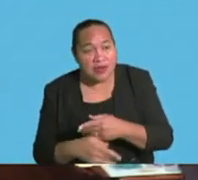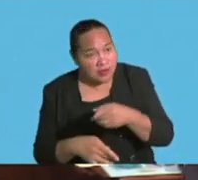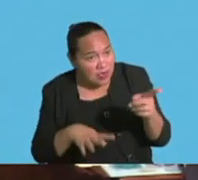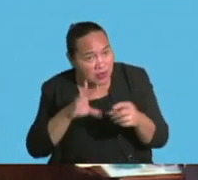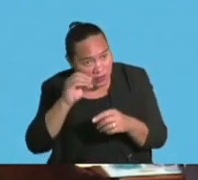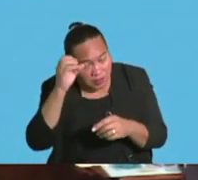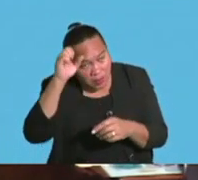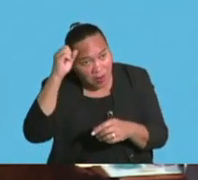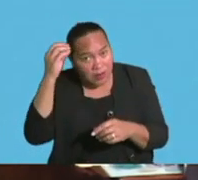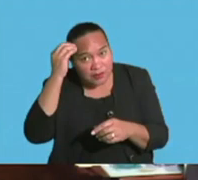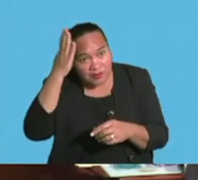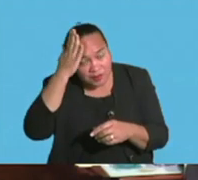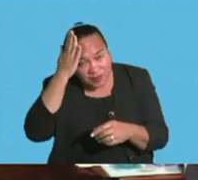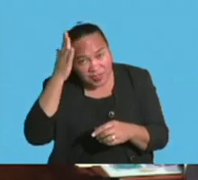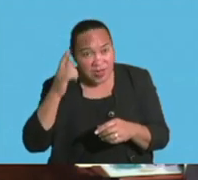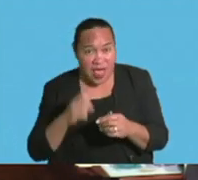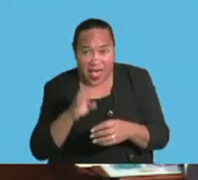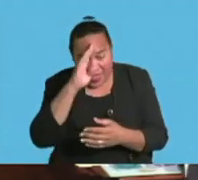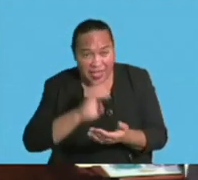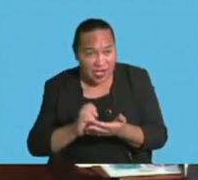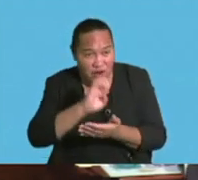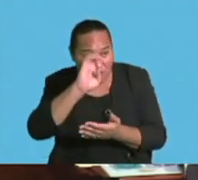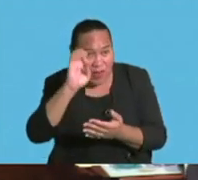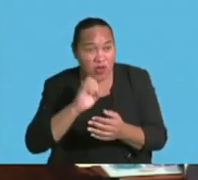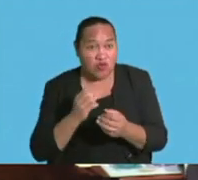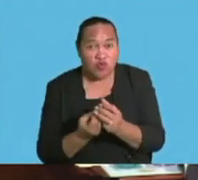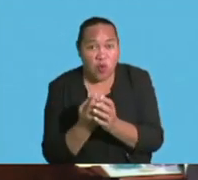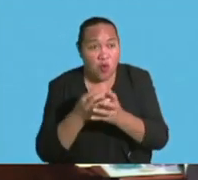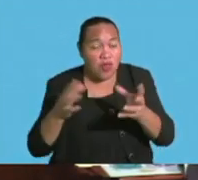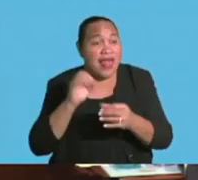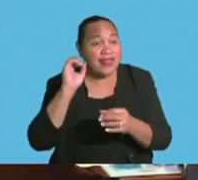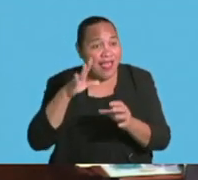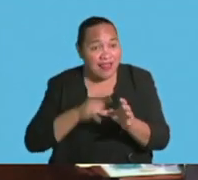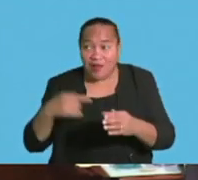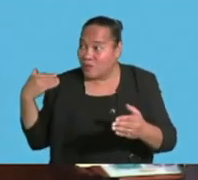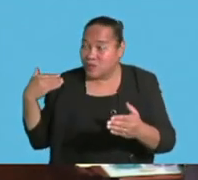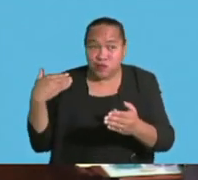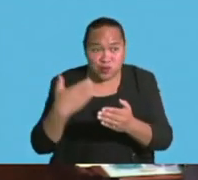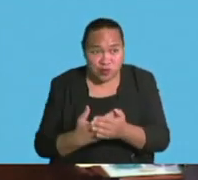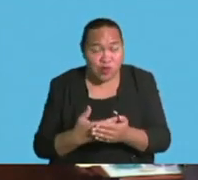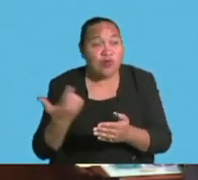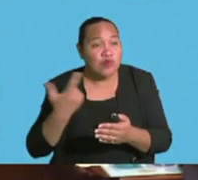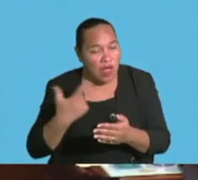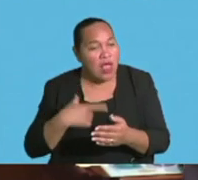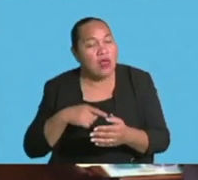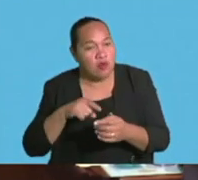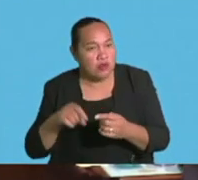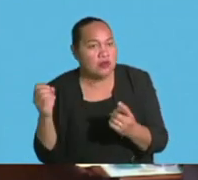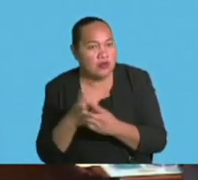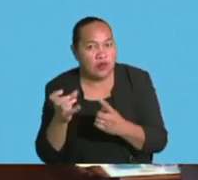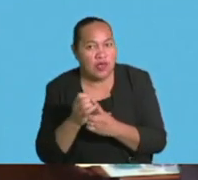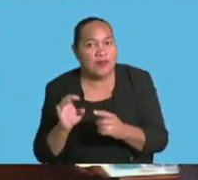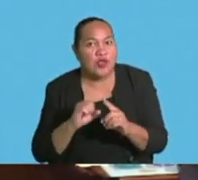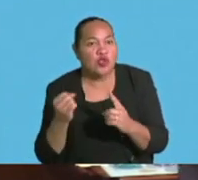Fiji's unprecedented economic growth in the 10 consecutive years to date has given rise to significant